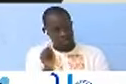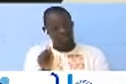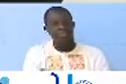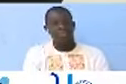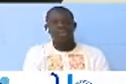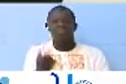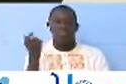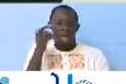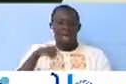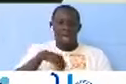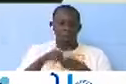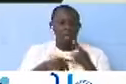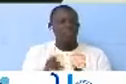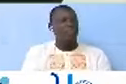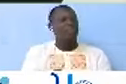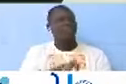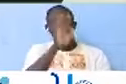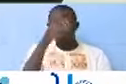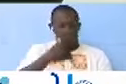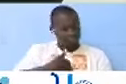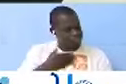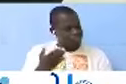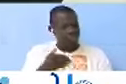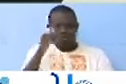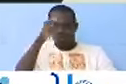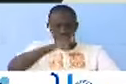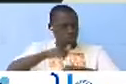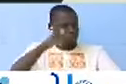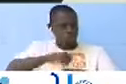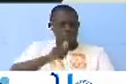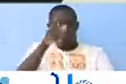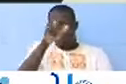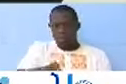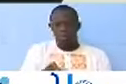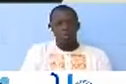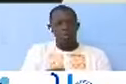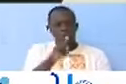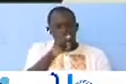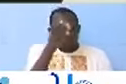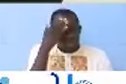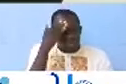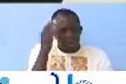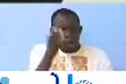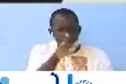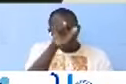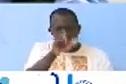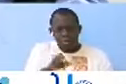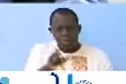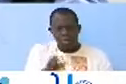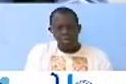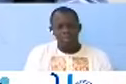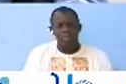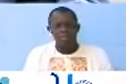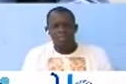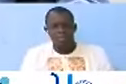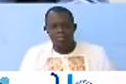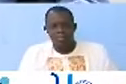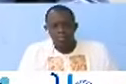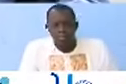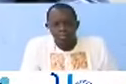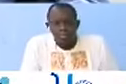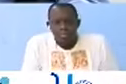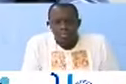them? No, I don't know any of them. But it is a good thing. I am a good thing. I am a good thing. I am a